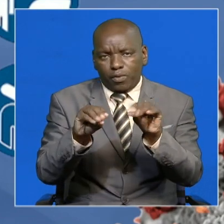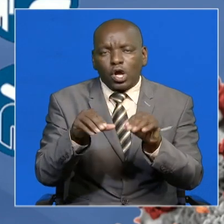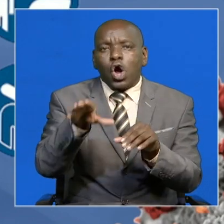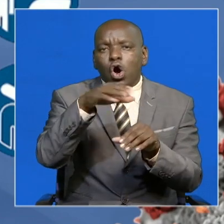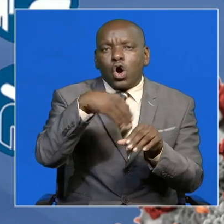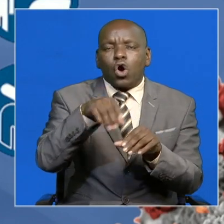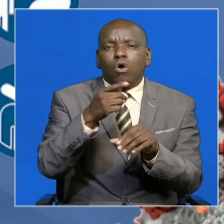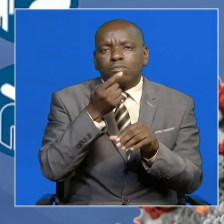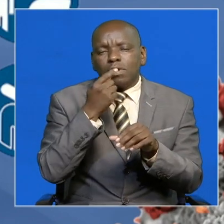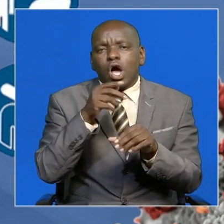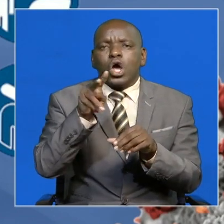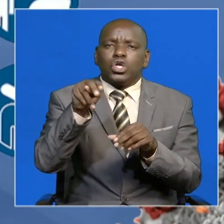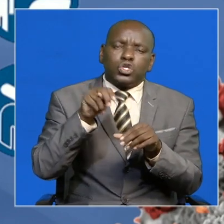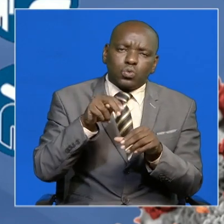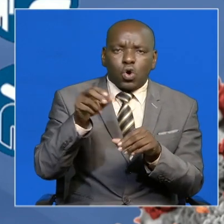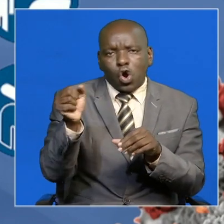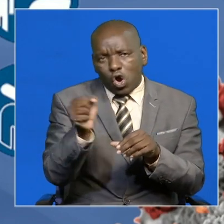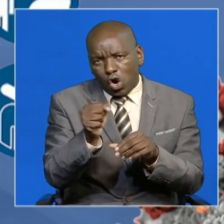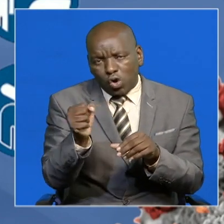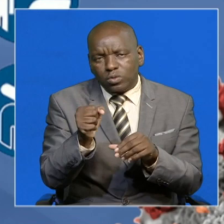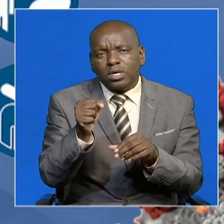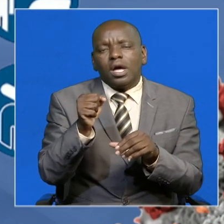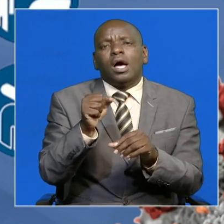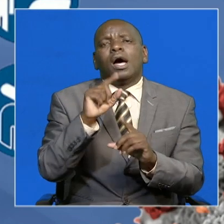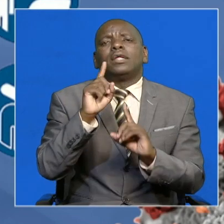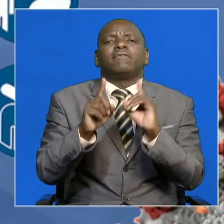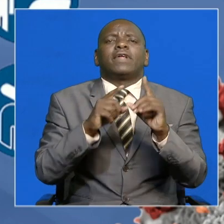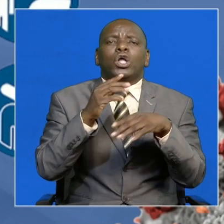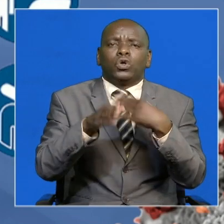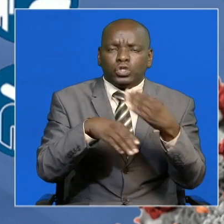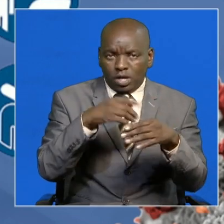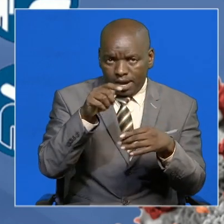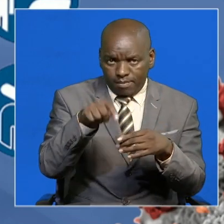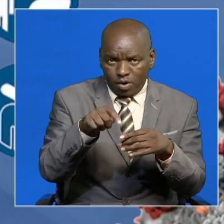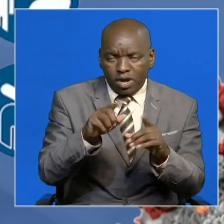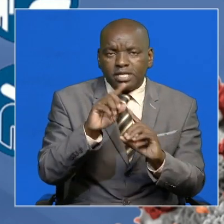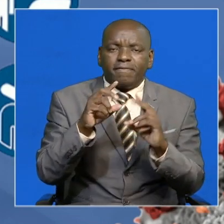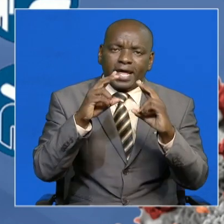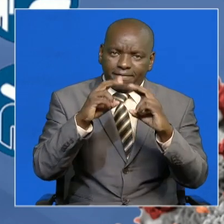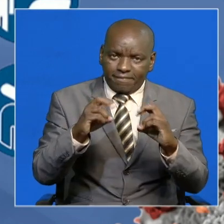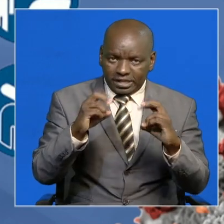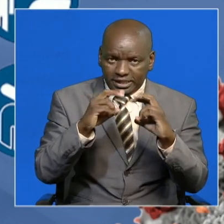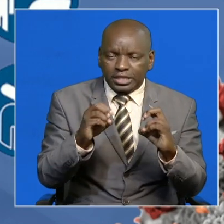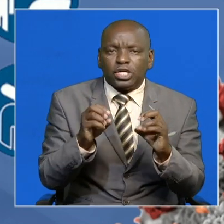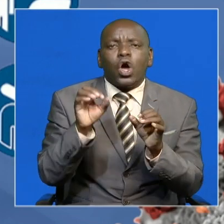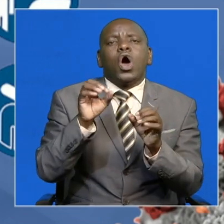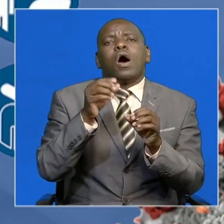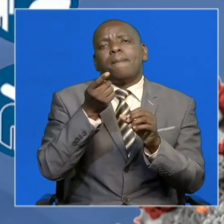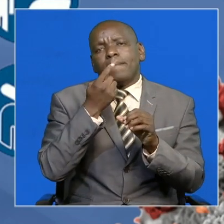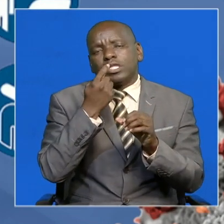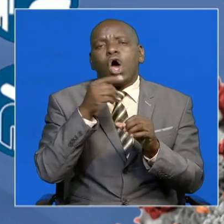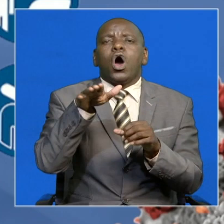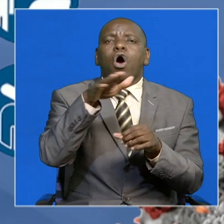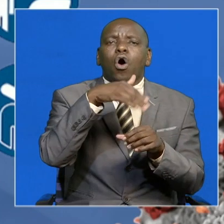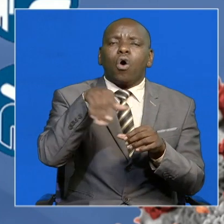medicines, whether it's new, old medicine, whether it's routine medicine or investigational medicines, all of